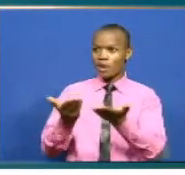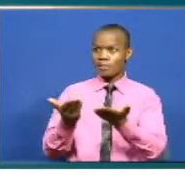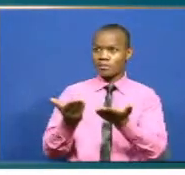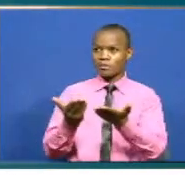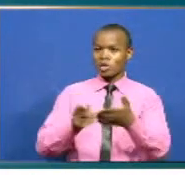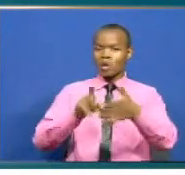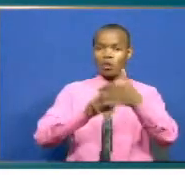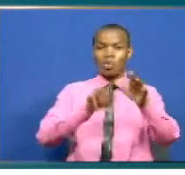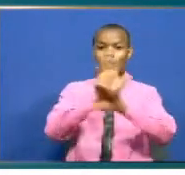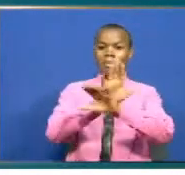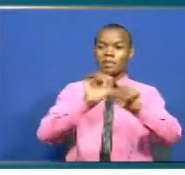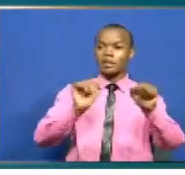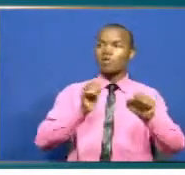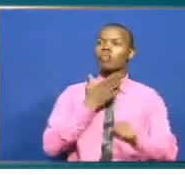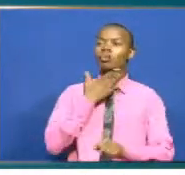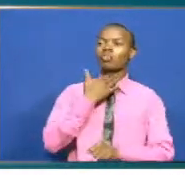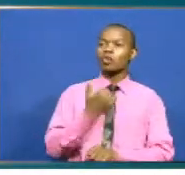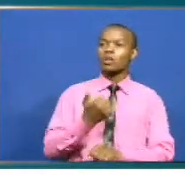the president wants